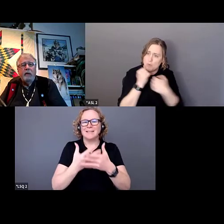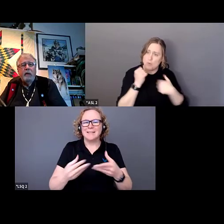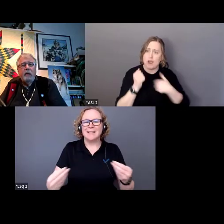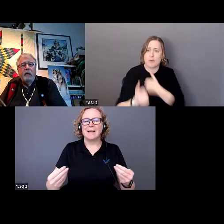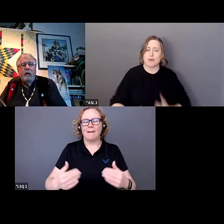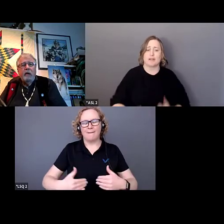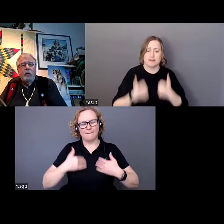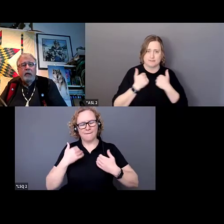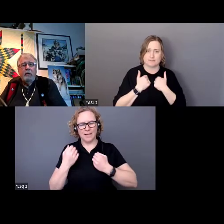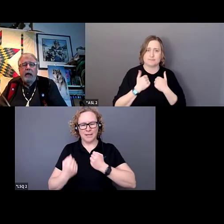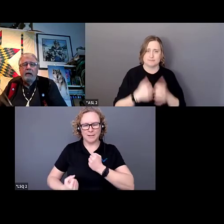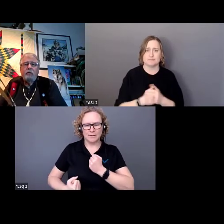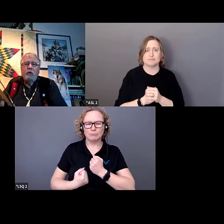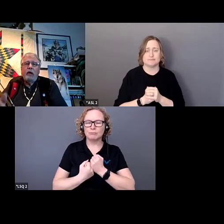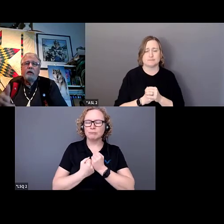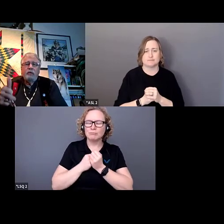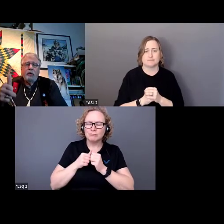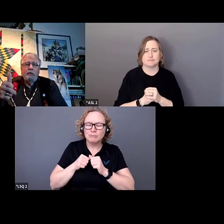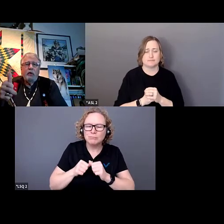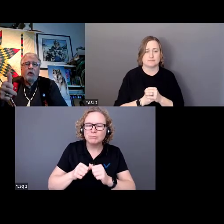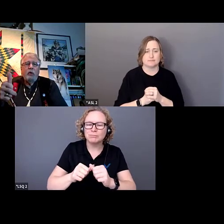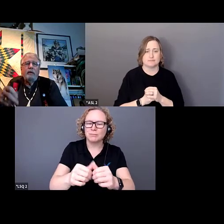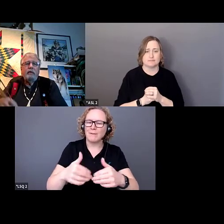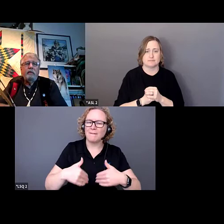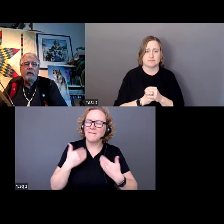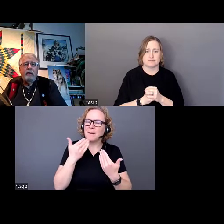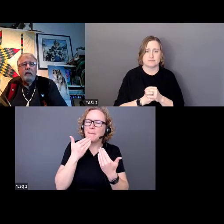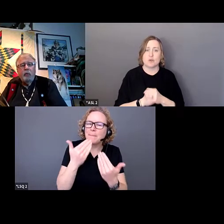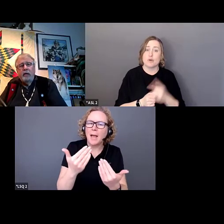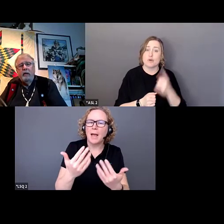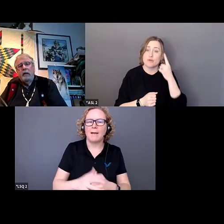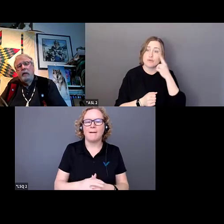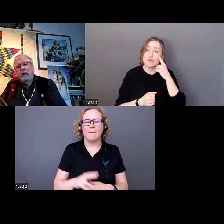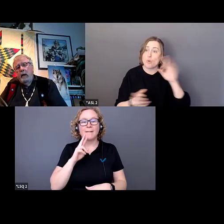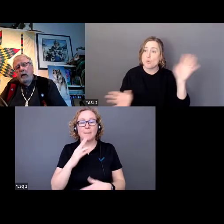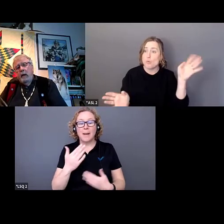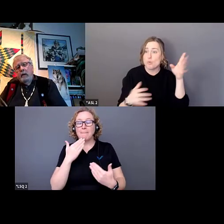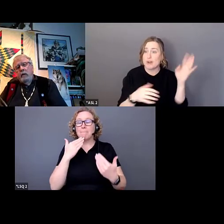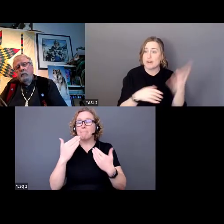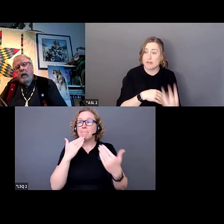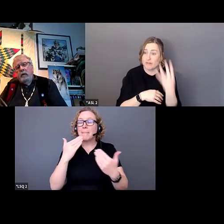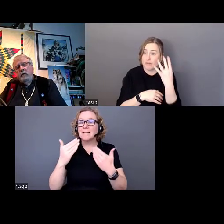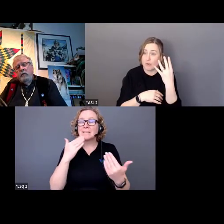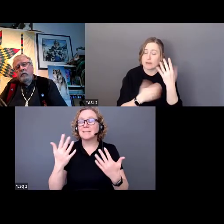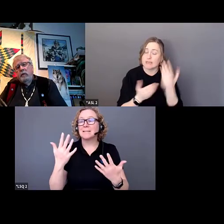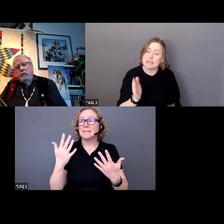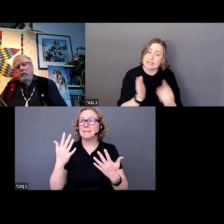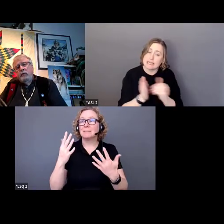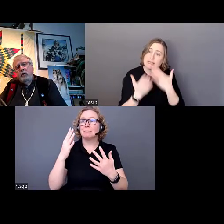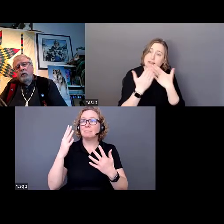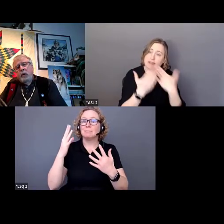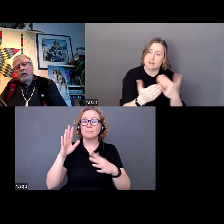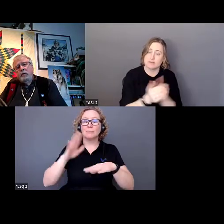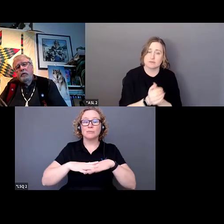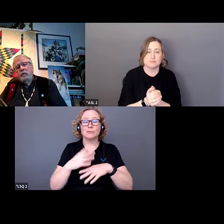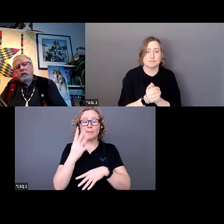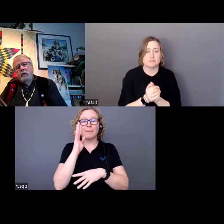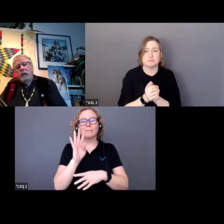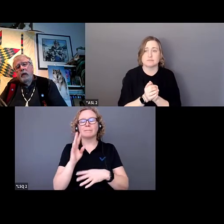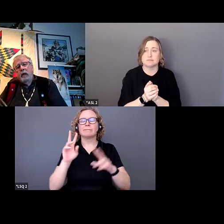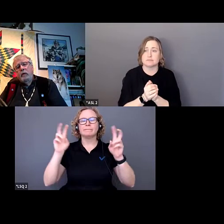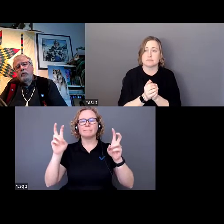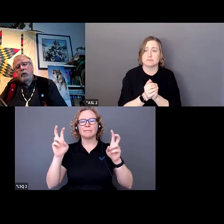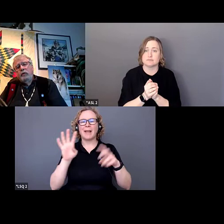lives. We give thanks, Creator, for the four winds that bring the medicines of the four